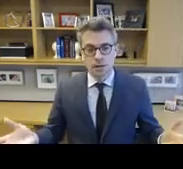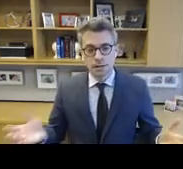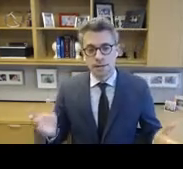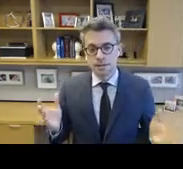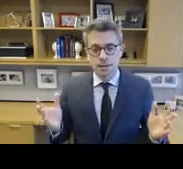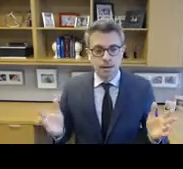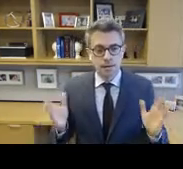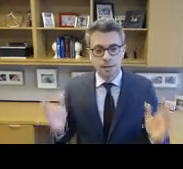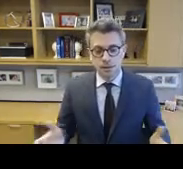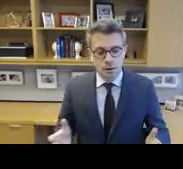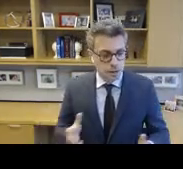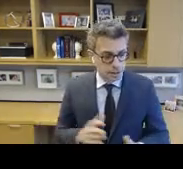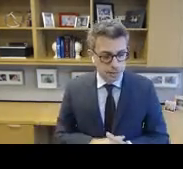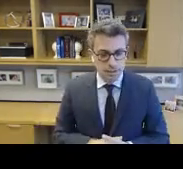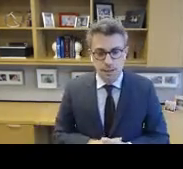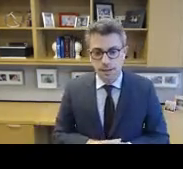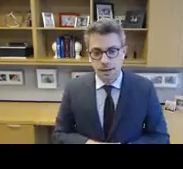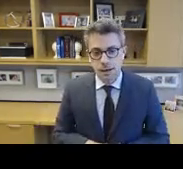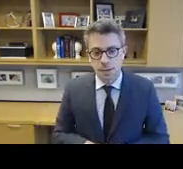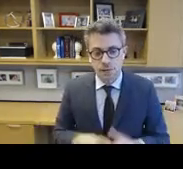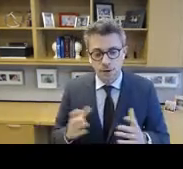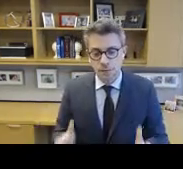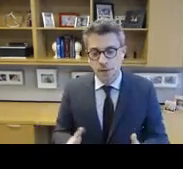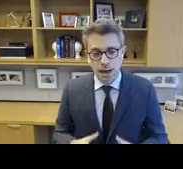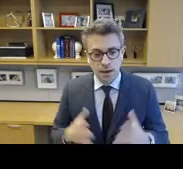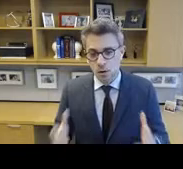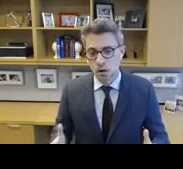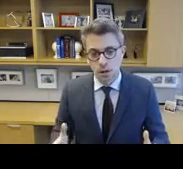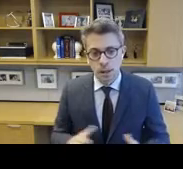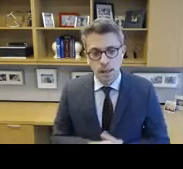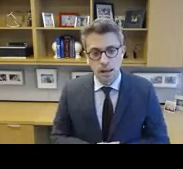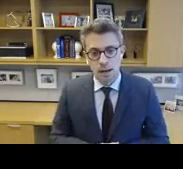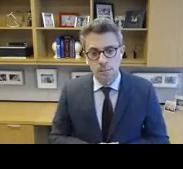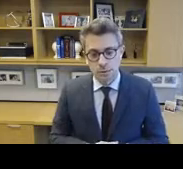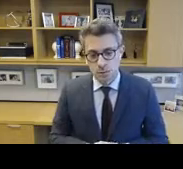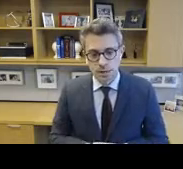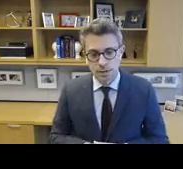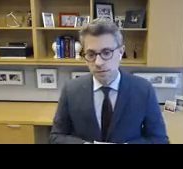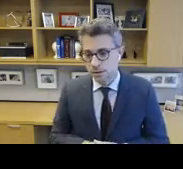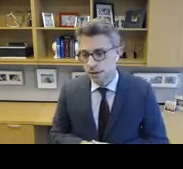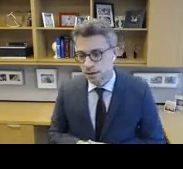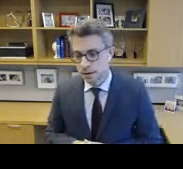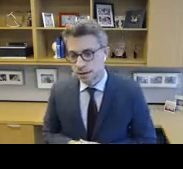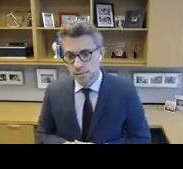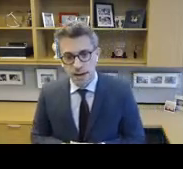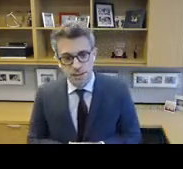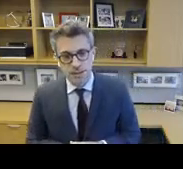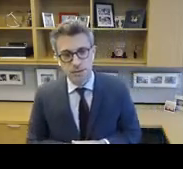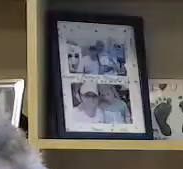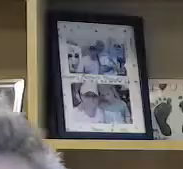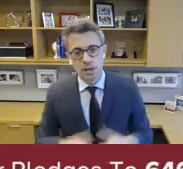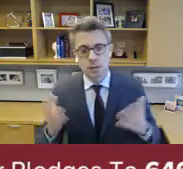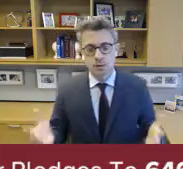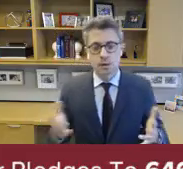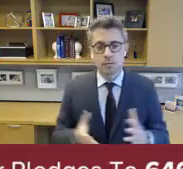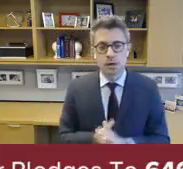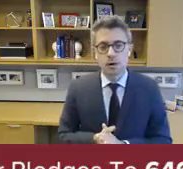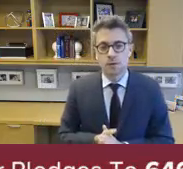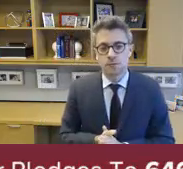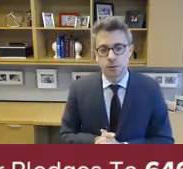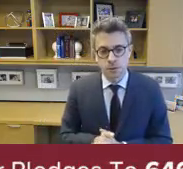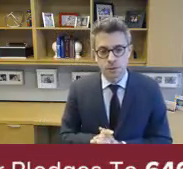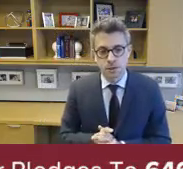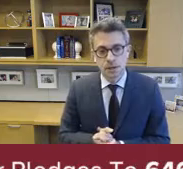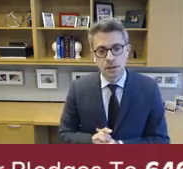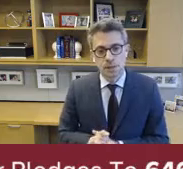So let's start. Let's see if I've been at all persuasive in the past two minutes. Who's going to